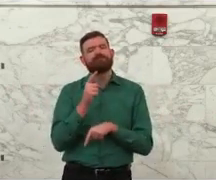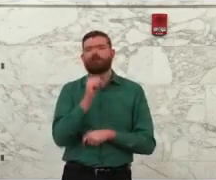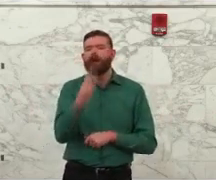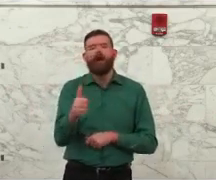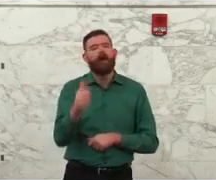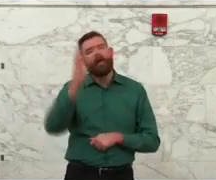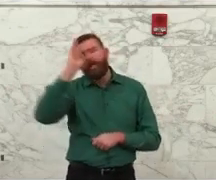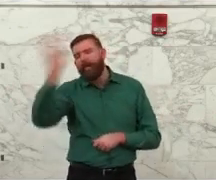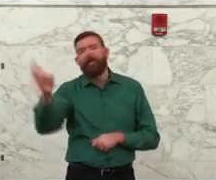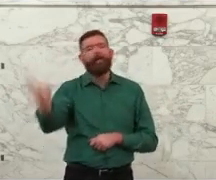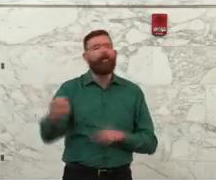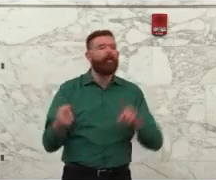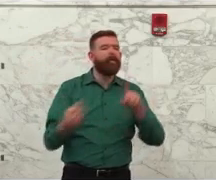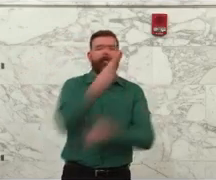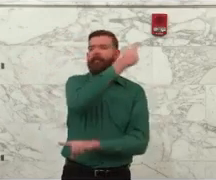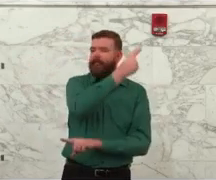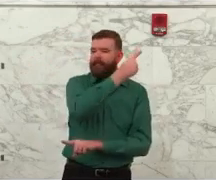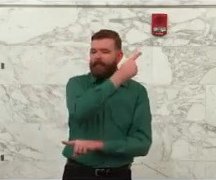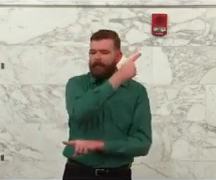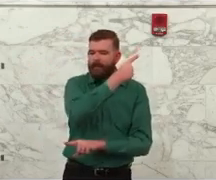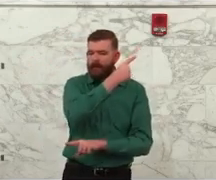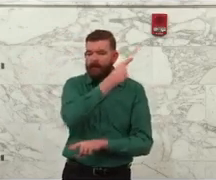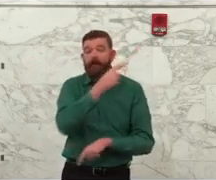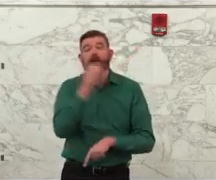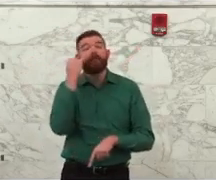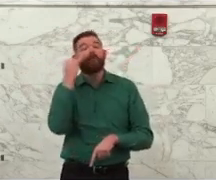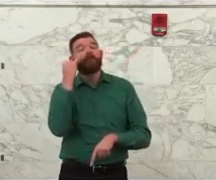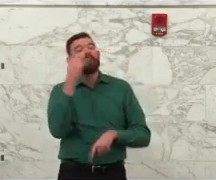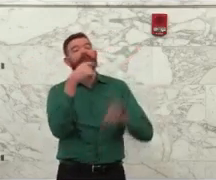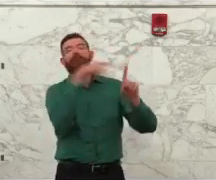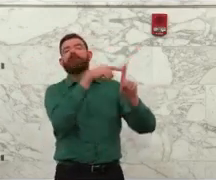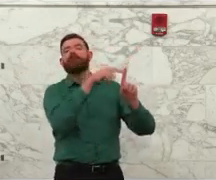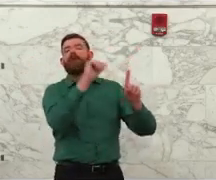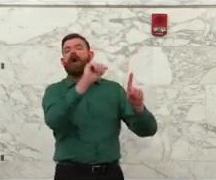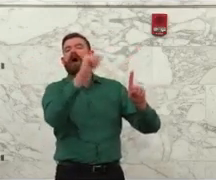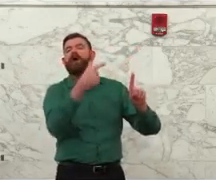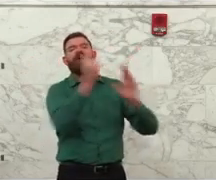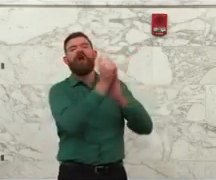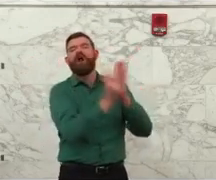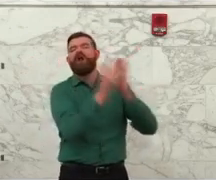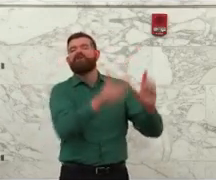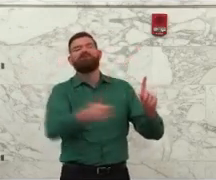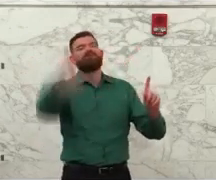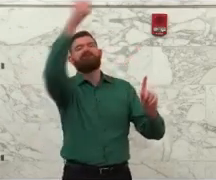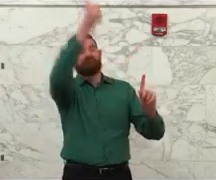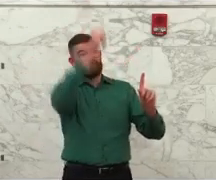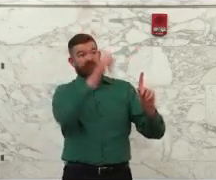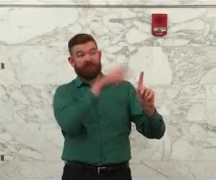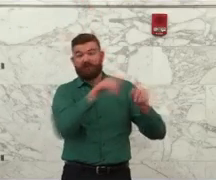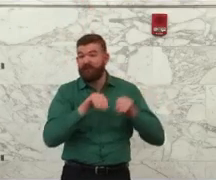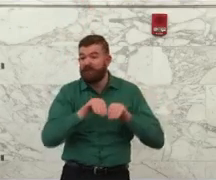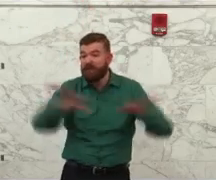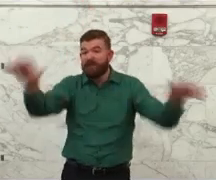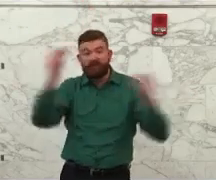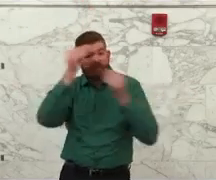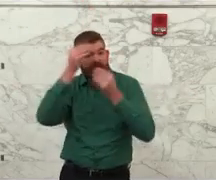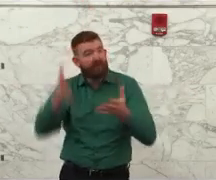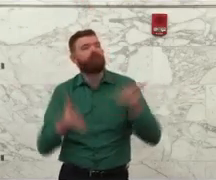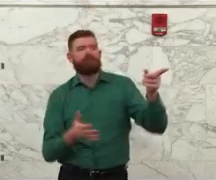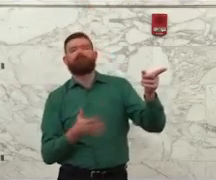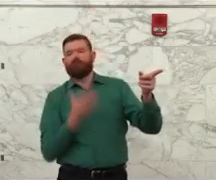all information regarding the disinformation that's out there. And again, it is a coordinated campaign. There's no question about that. We are aligned again